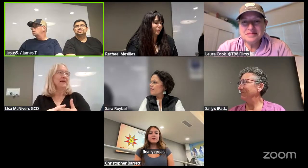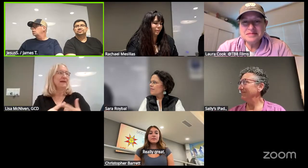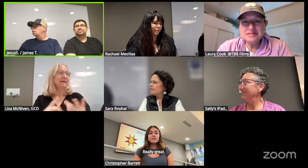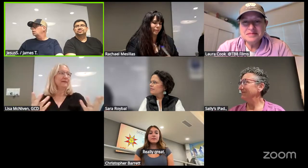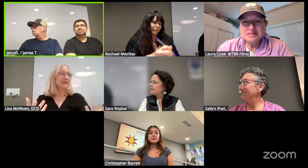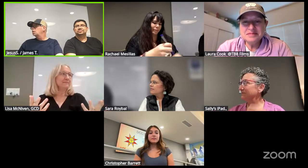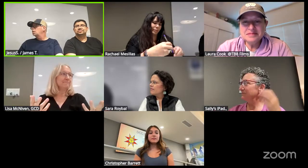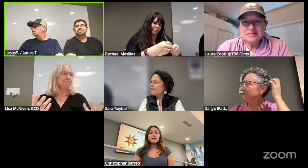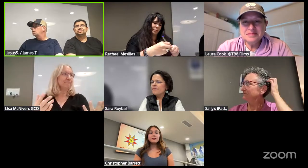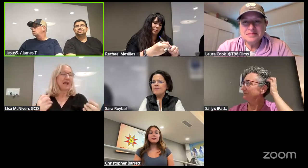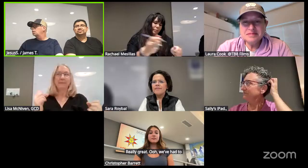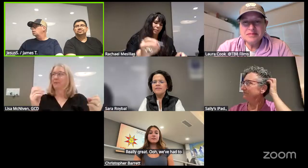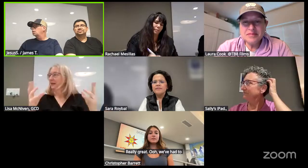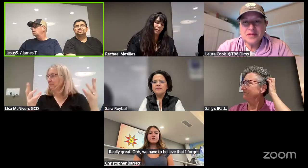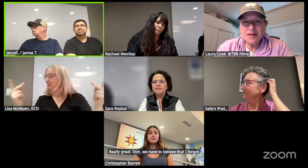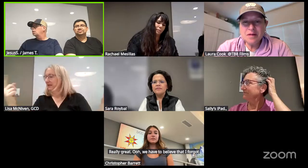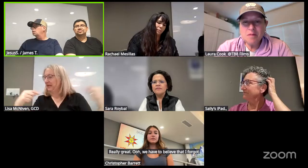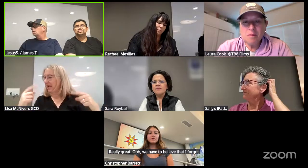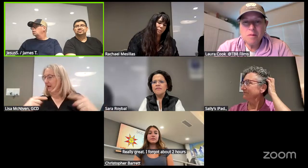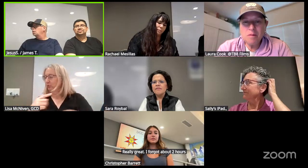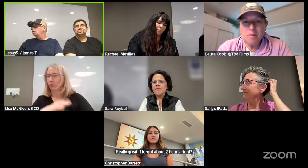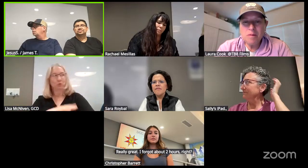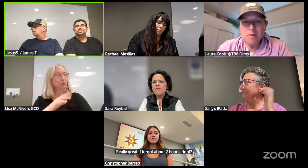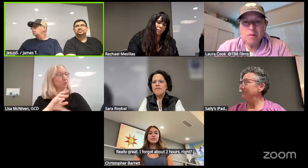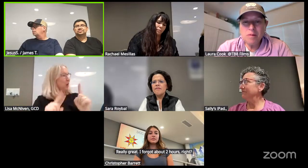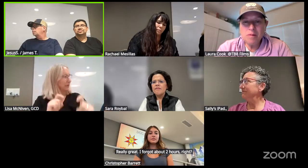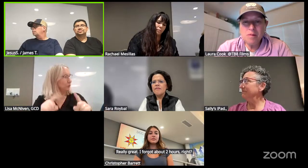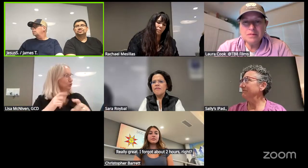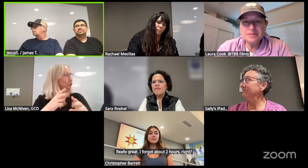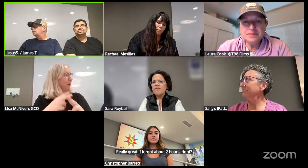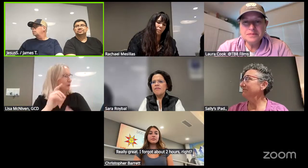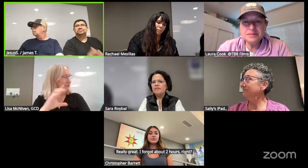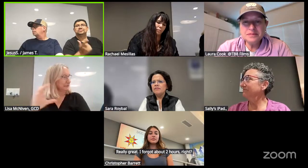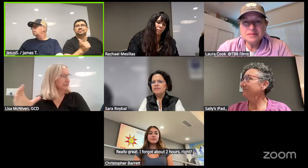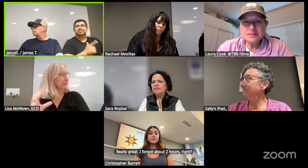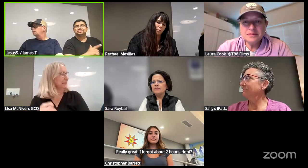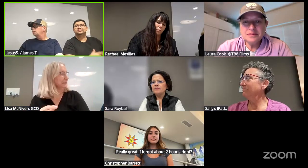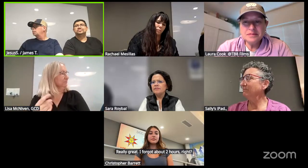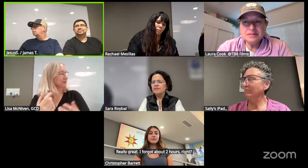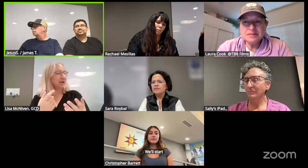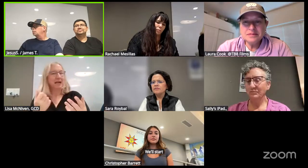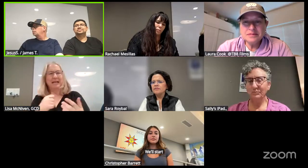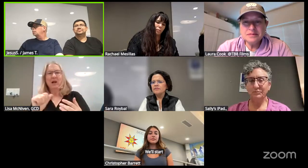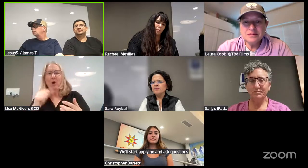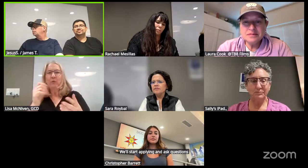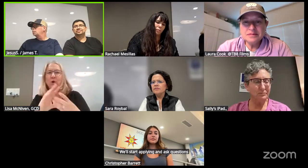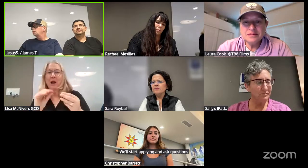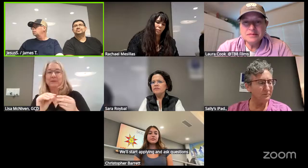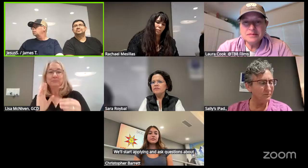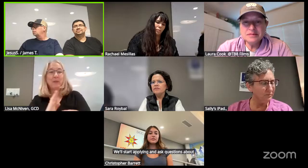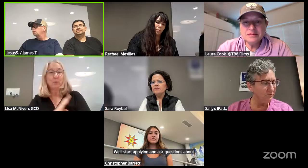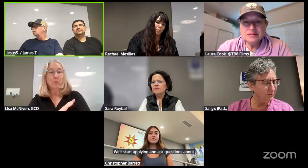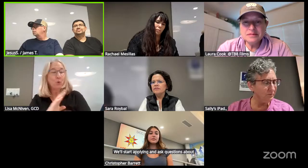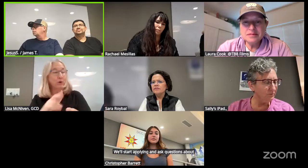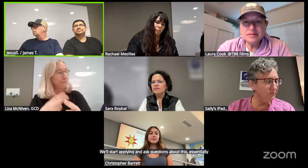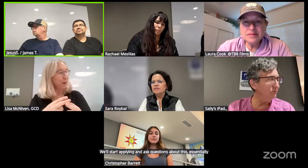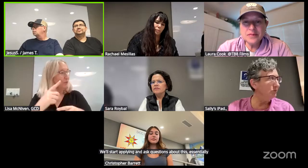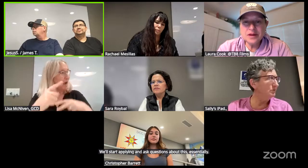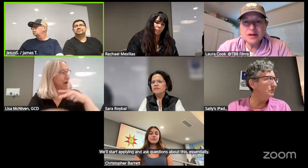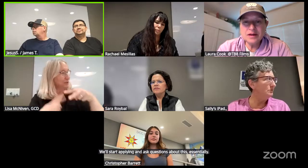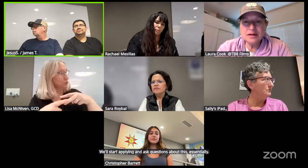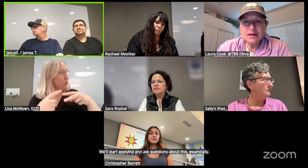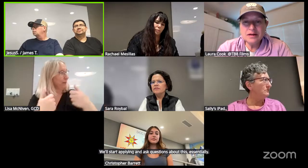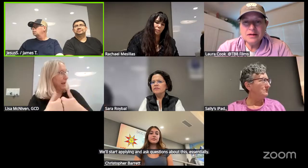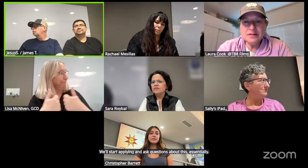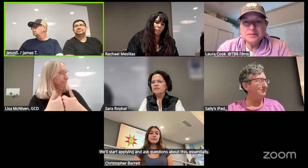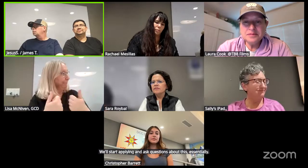We had the booth at for about 2 hours, right? People stop by and ask questions about this. There were a